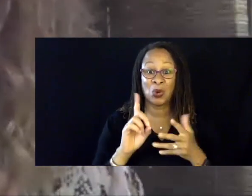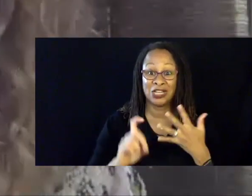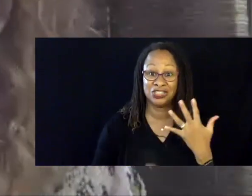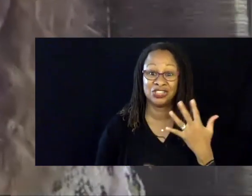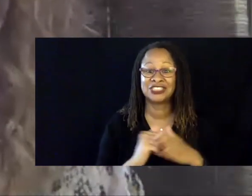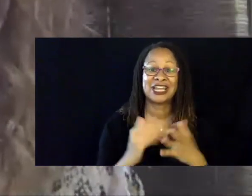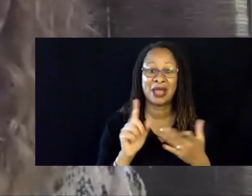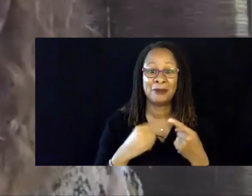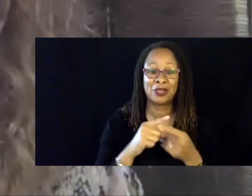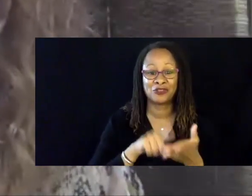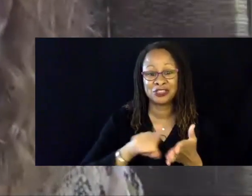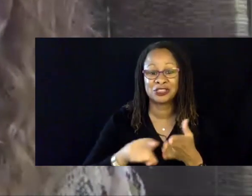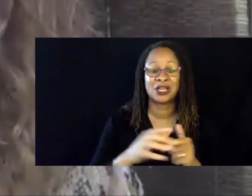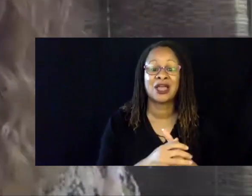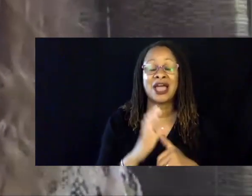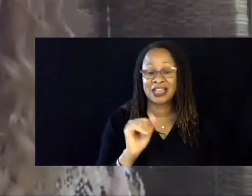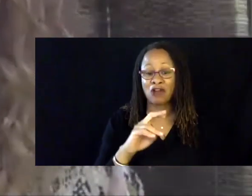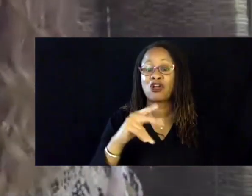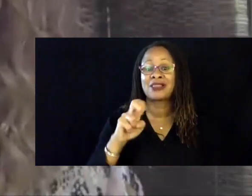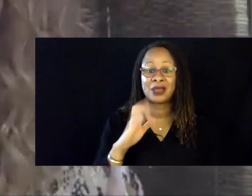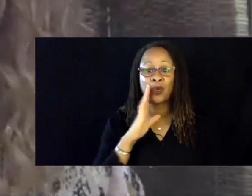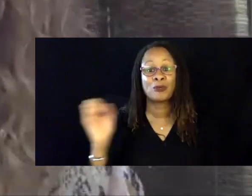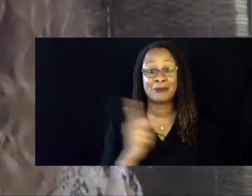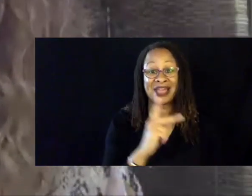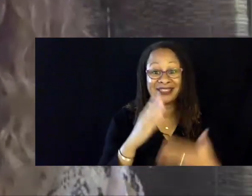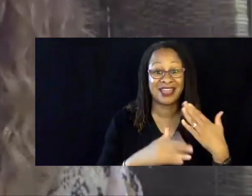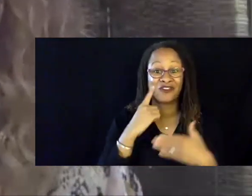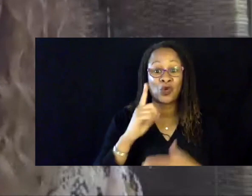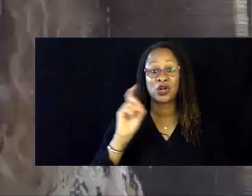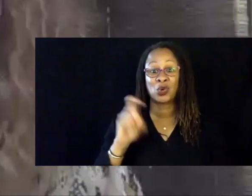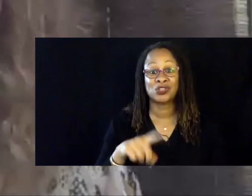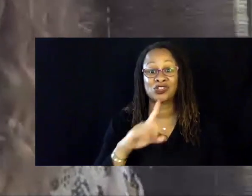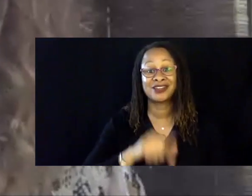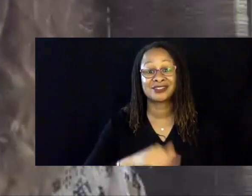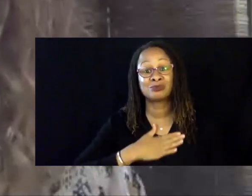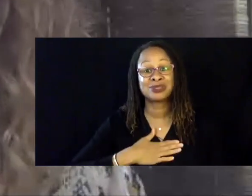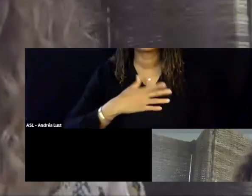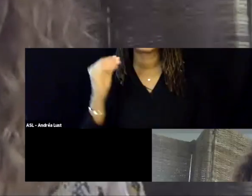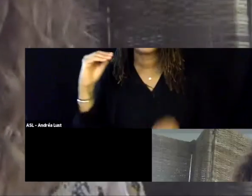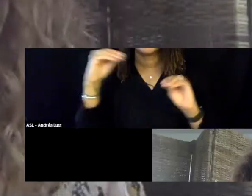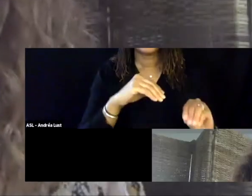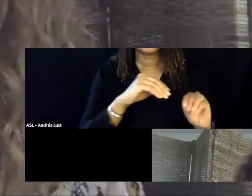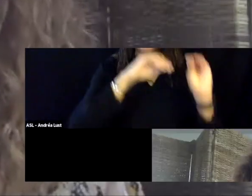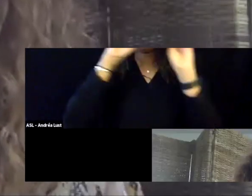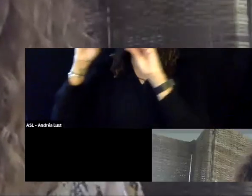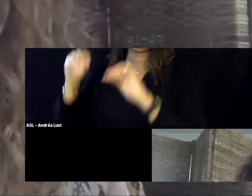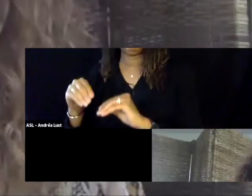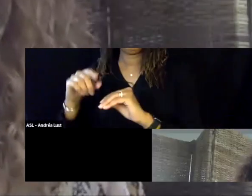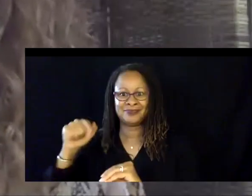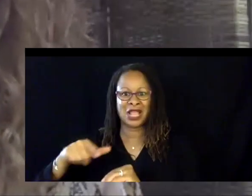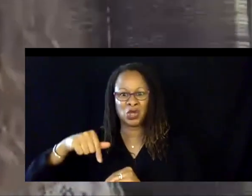about the research, which Caroline will be back for the Q&A. So just please put your questions in the Q&A and